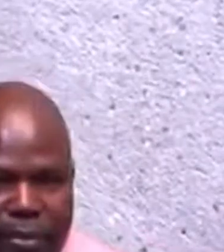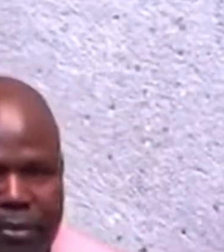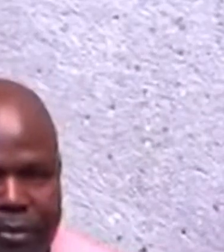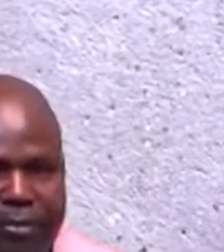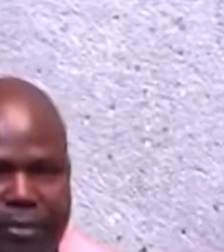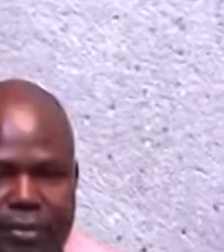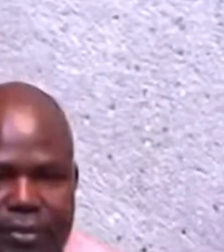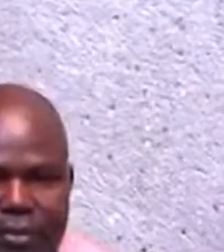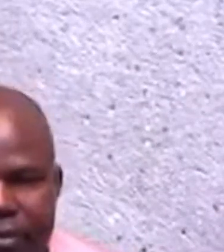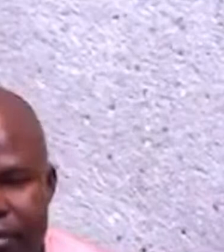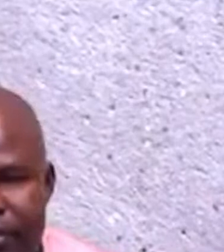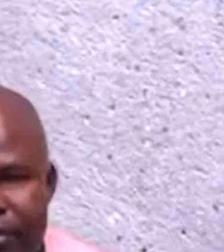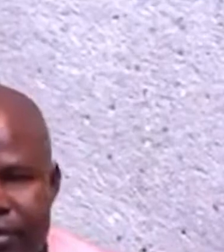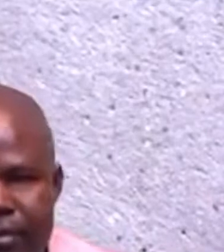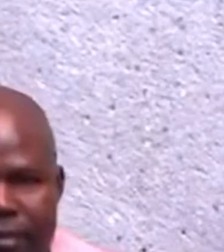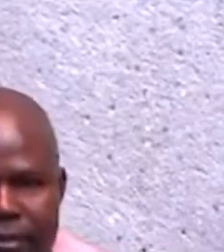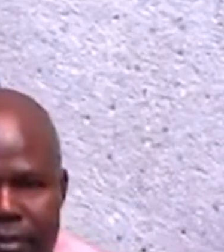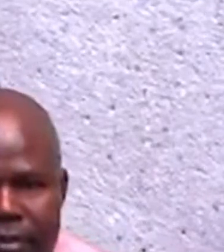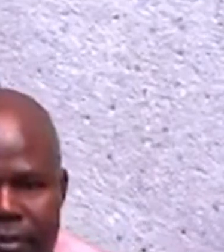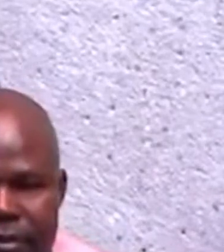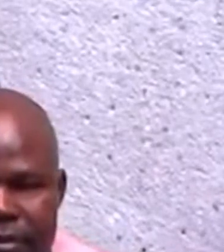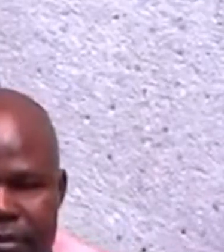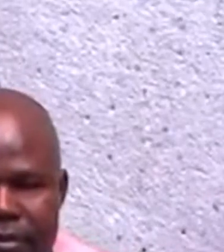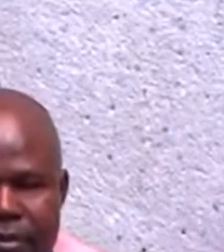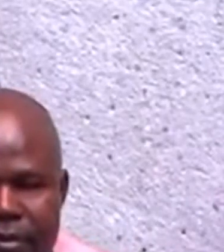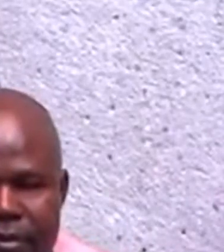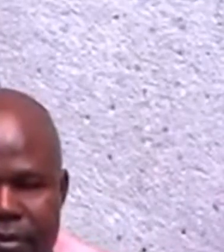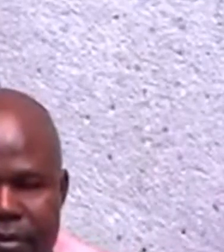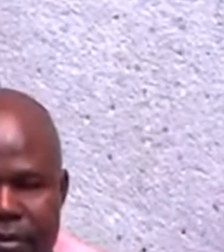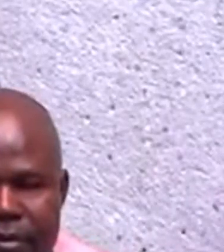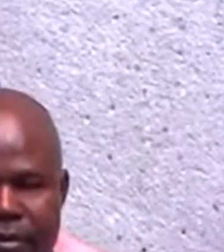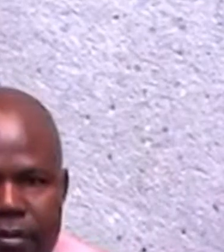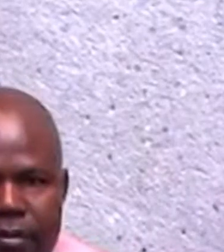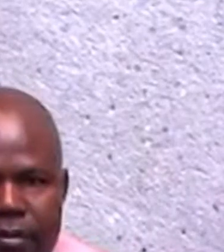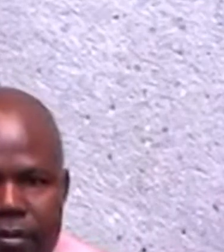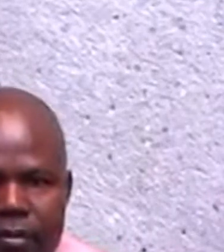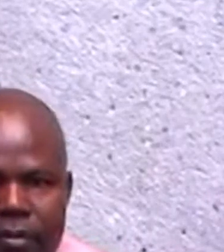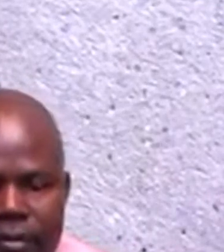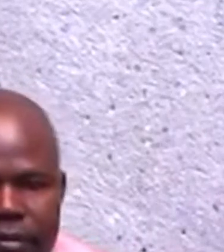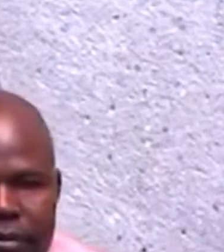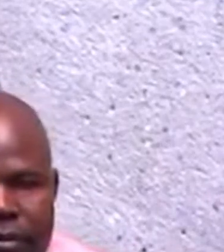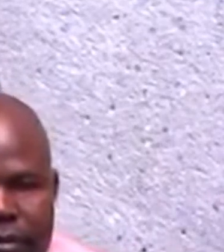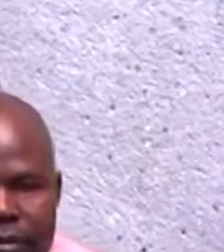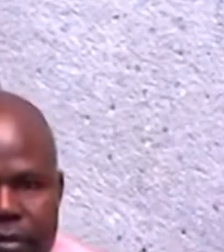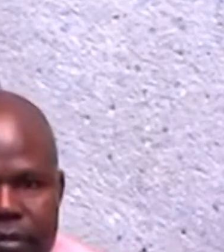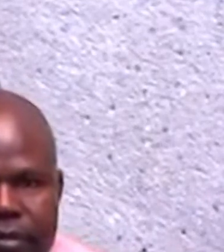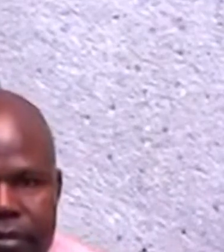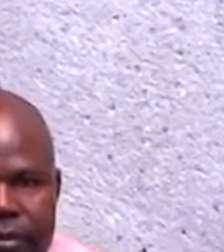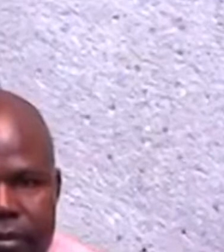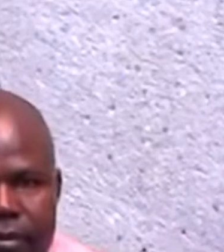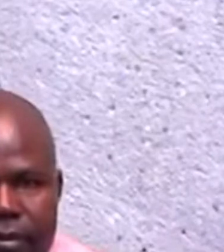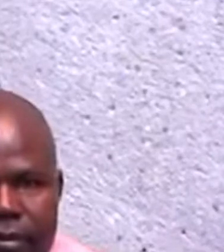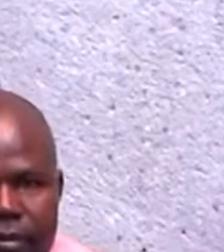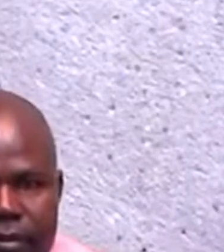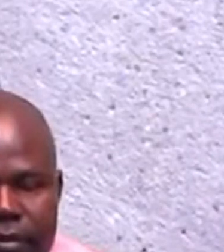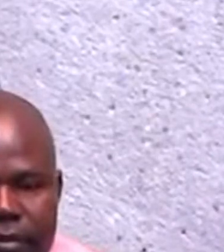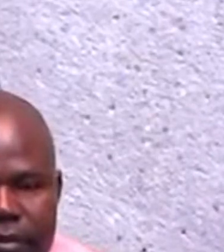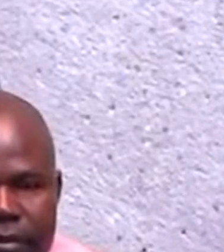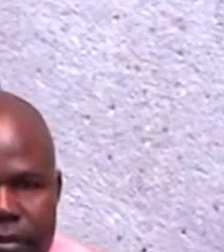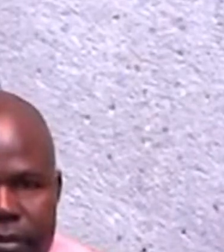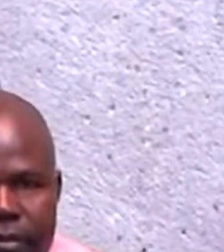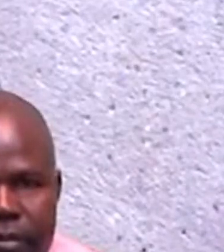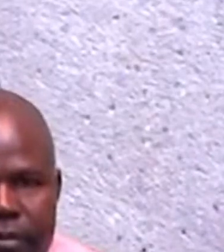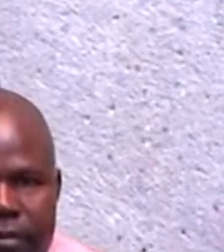Thank you, Mr. Speaker. On humanity, equity, social justice, equality,